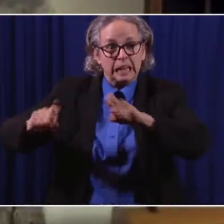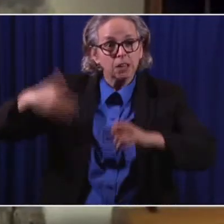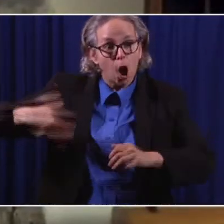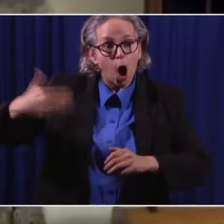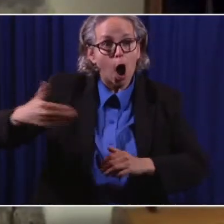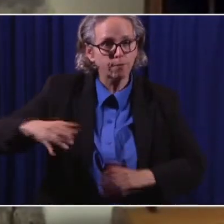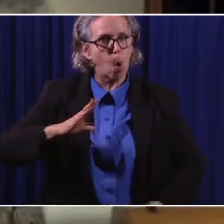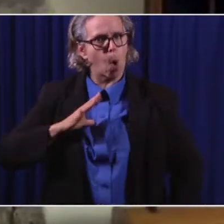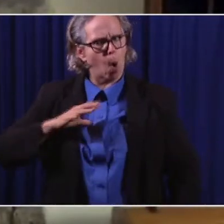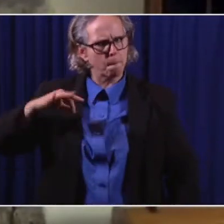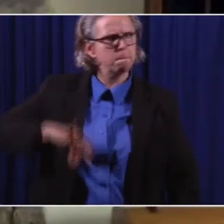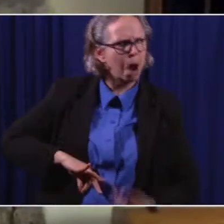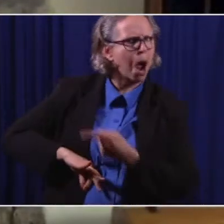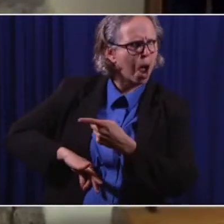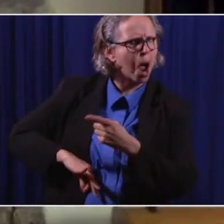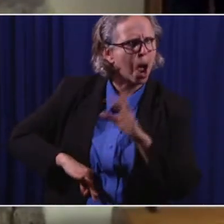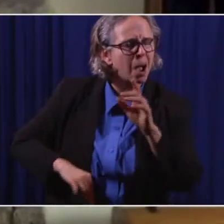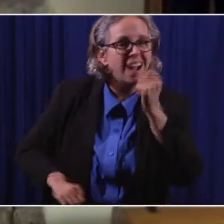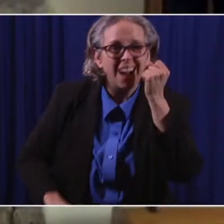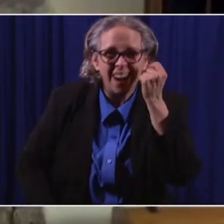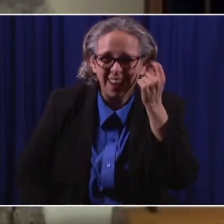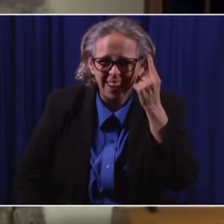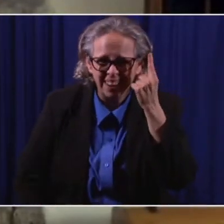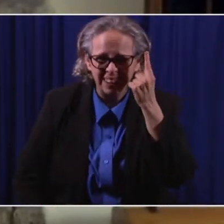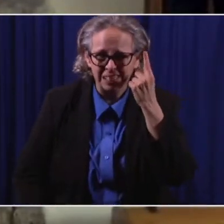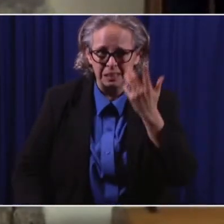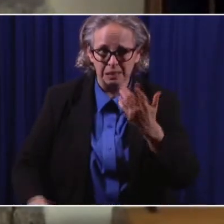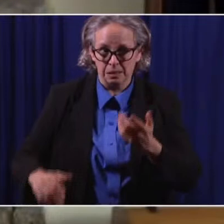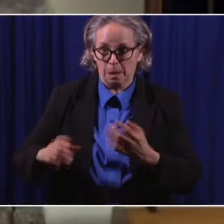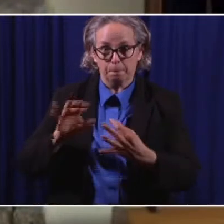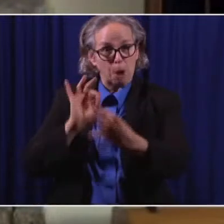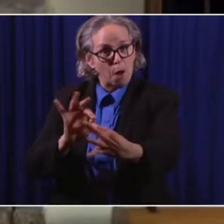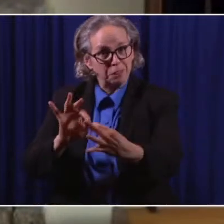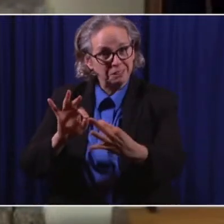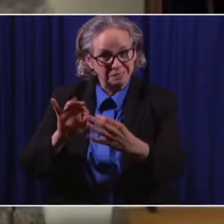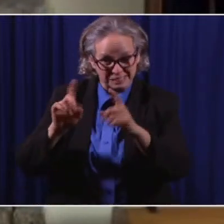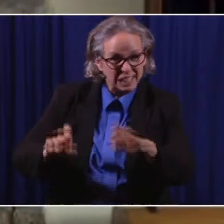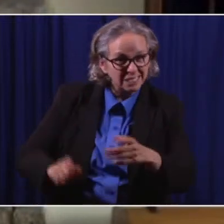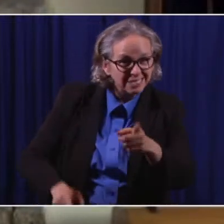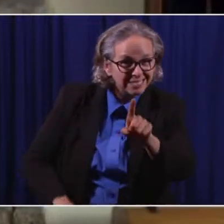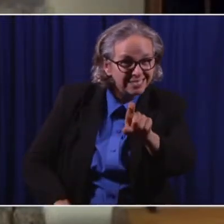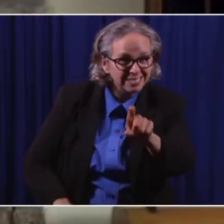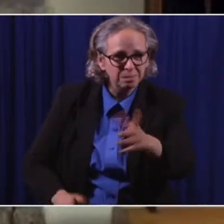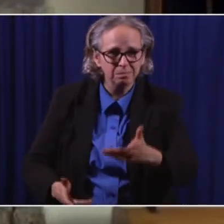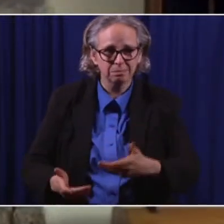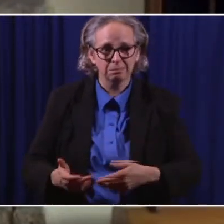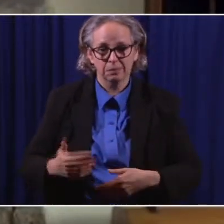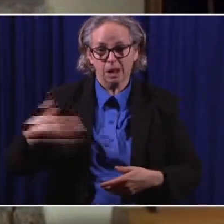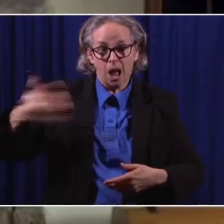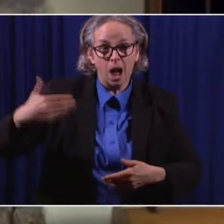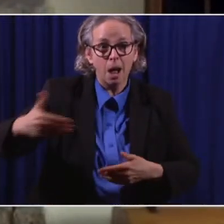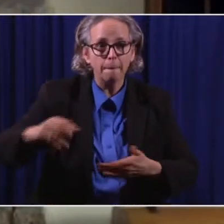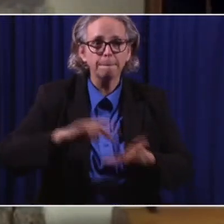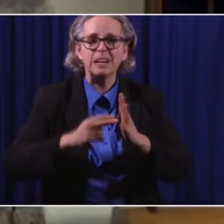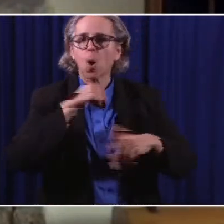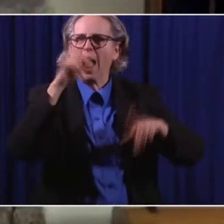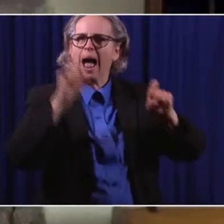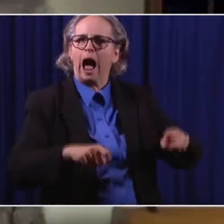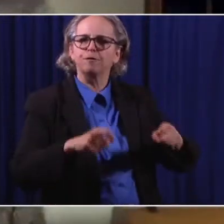but it doesn't mean you change your behavior. And I think that was the message from Governor Christie. Wear a